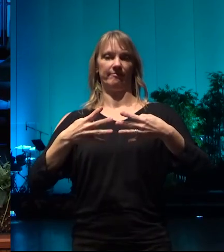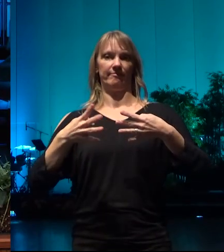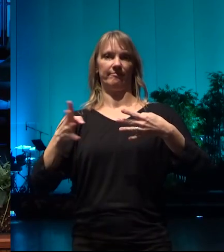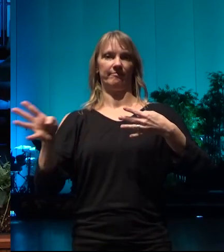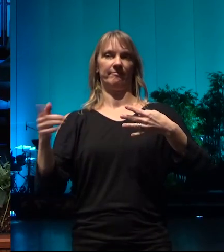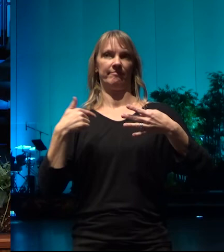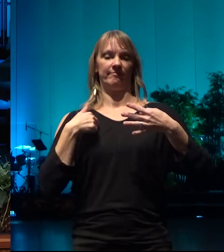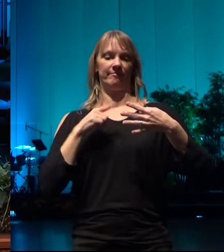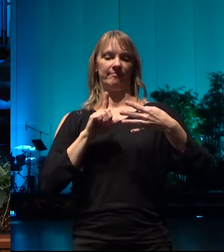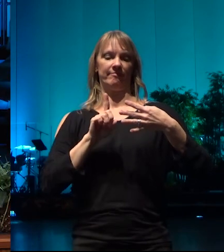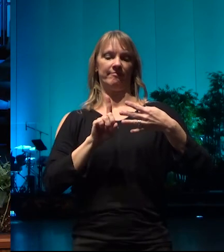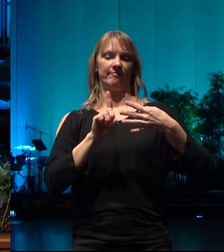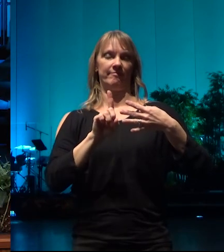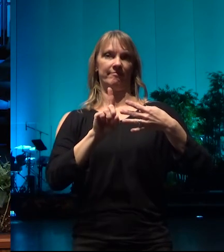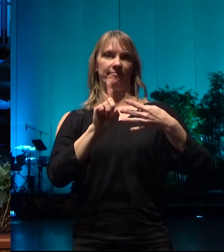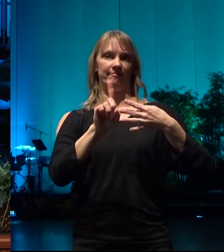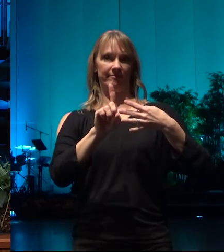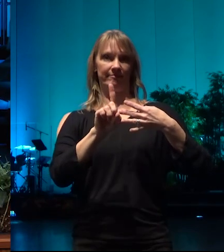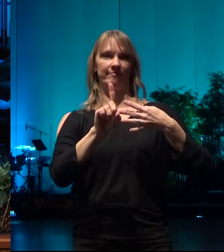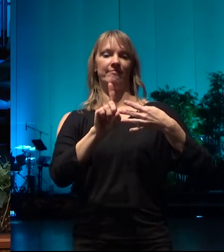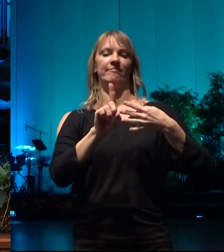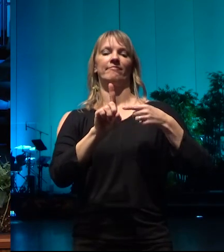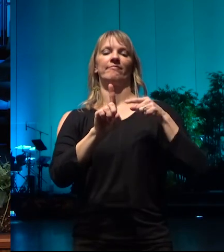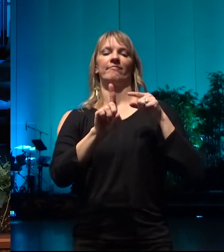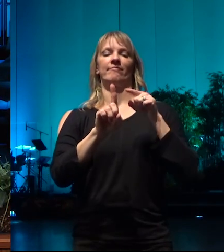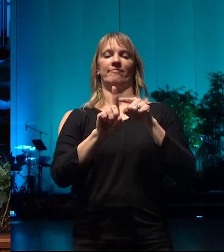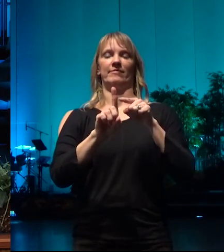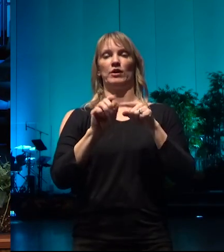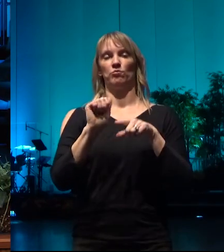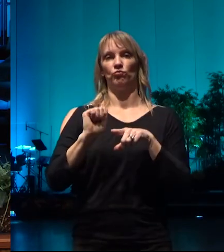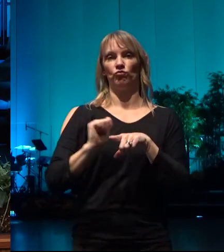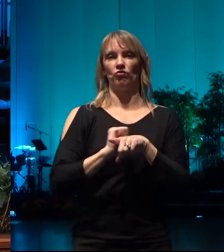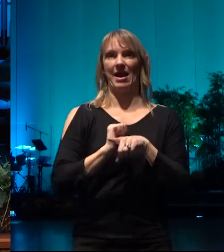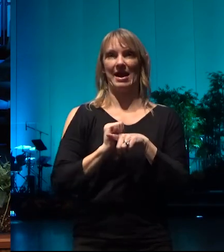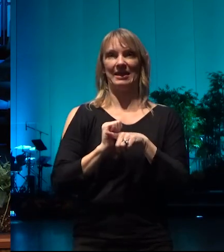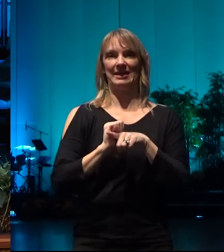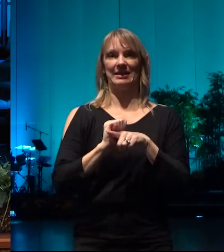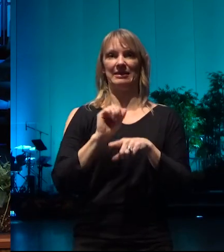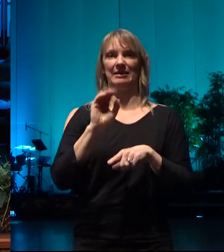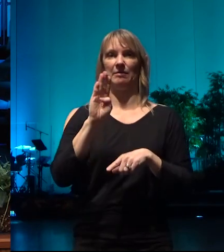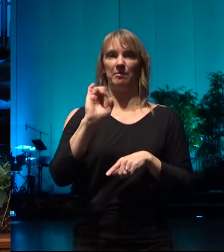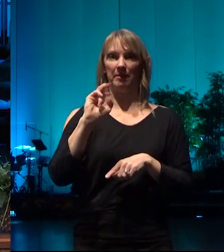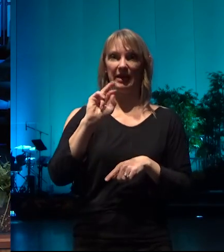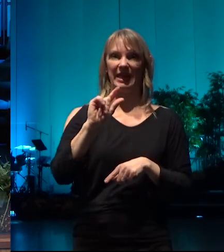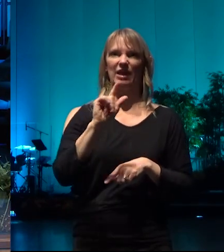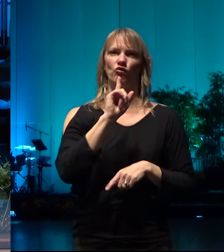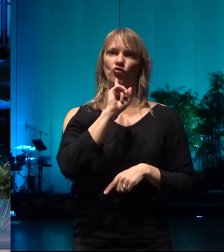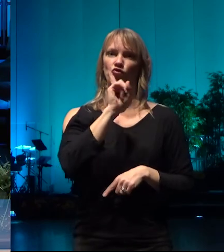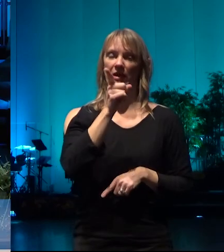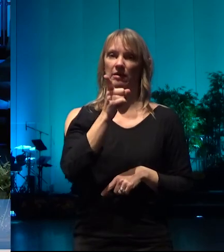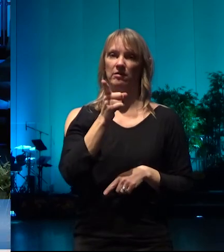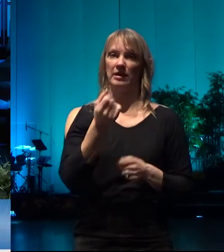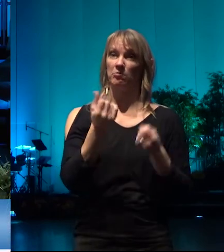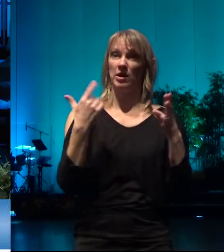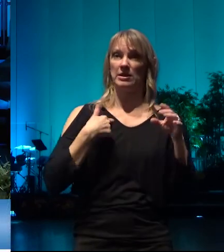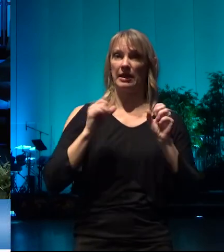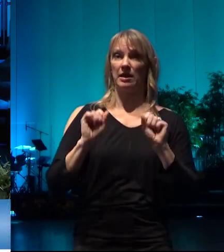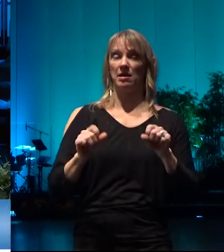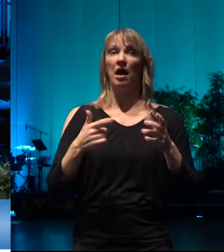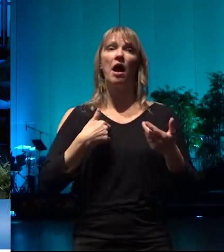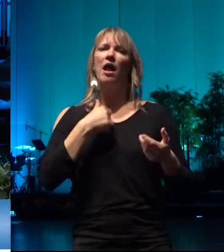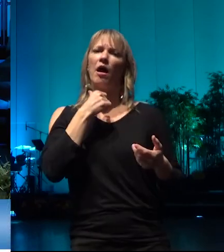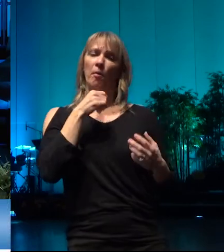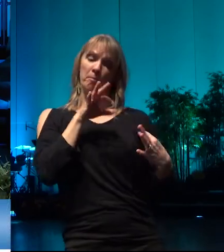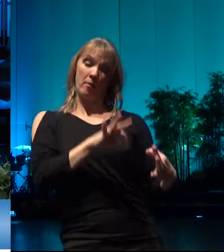forever, and that I would practice to the best I could being as real as I could. I wasn't and